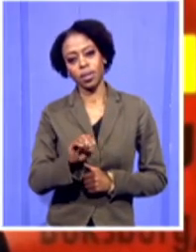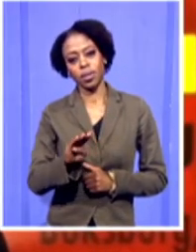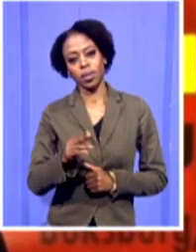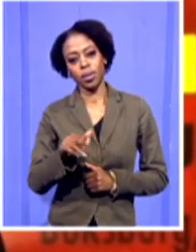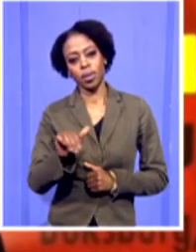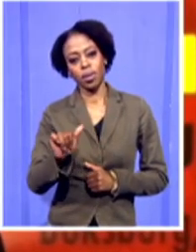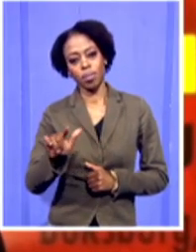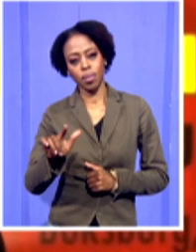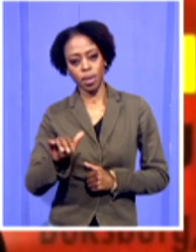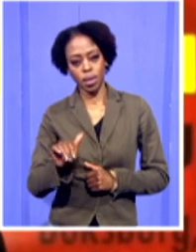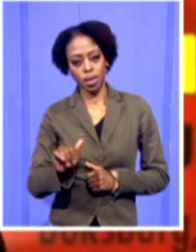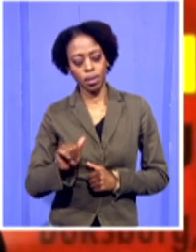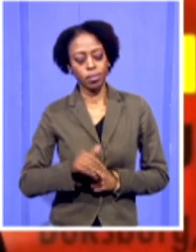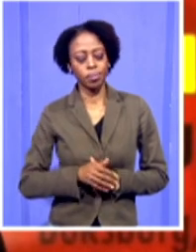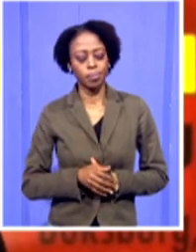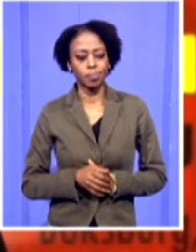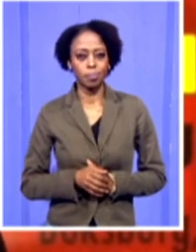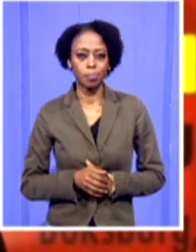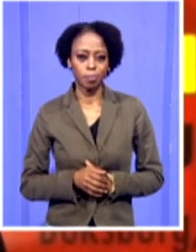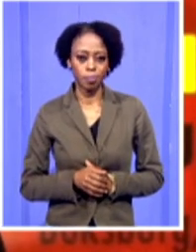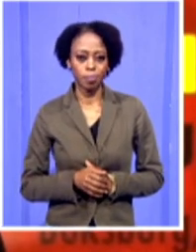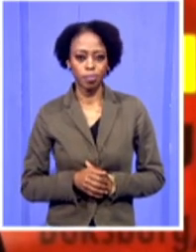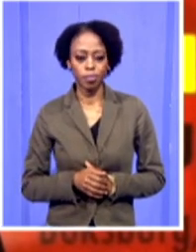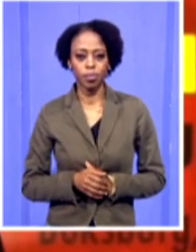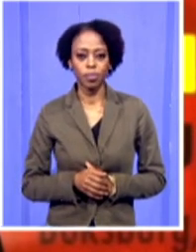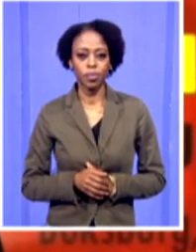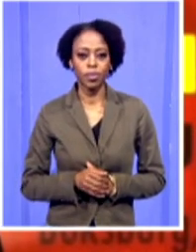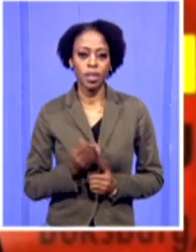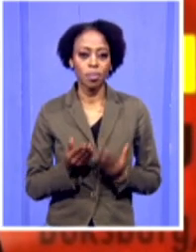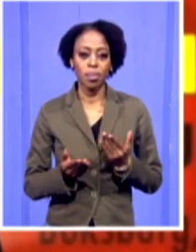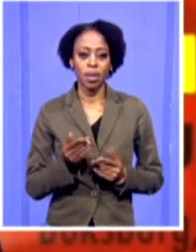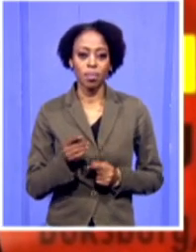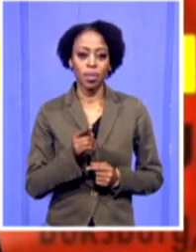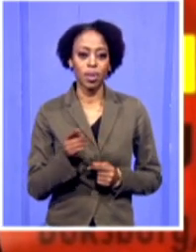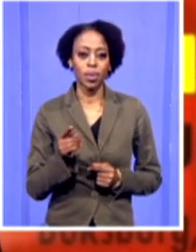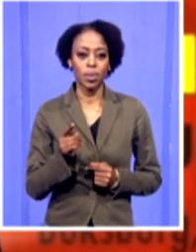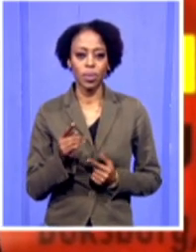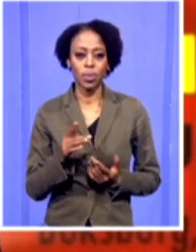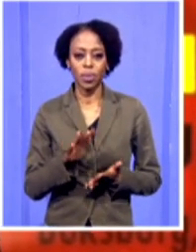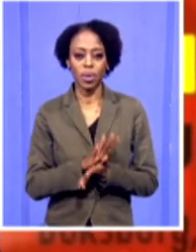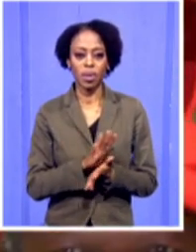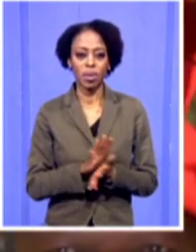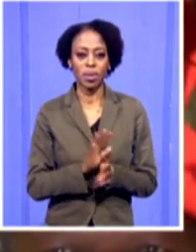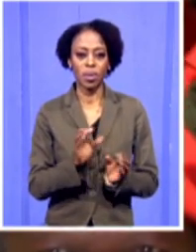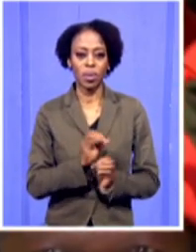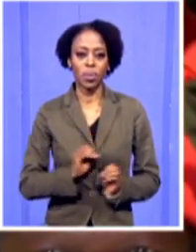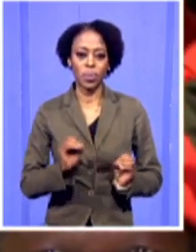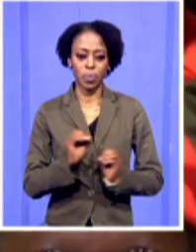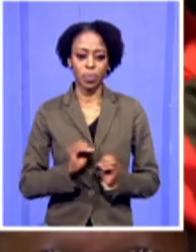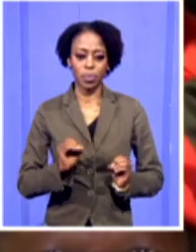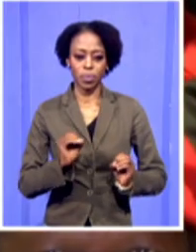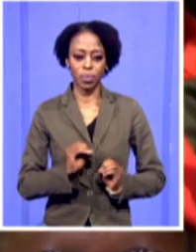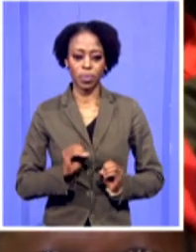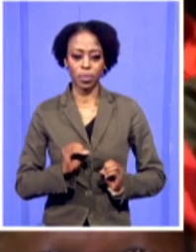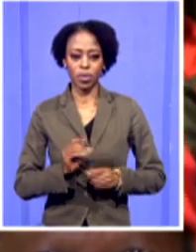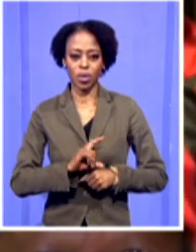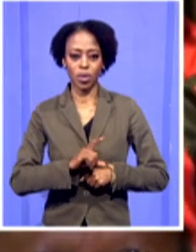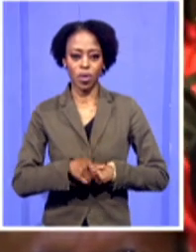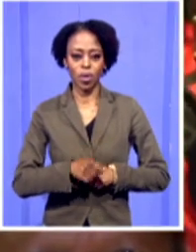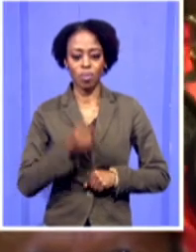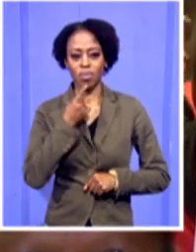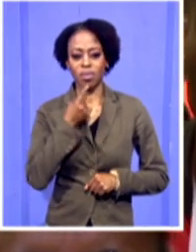Chair, maybe you don't seem to appreciate what the Congress is